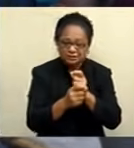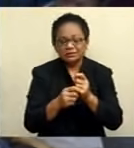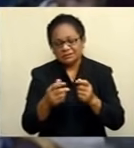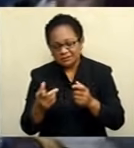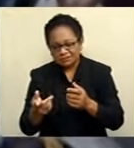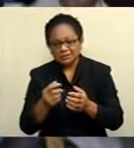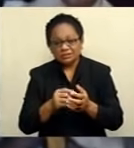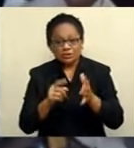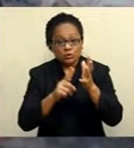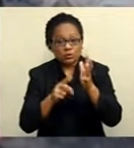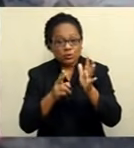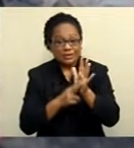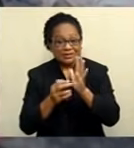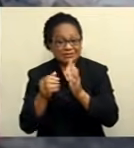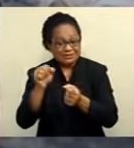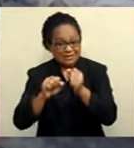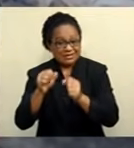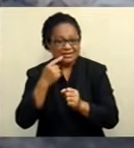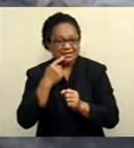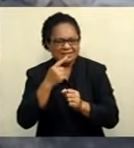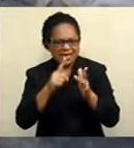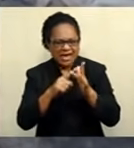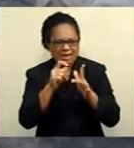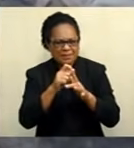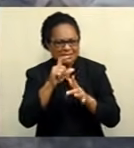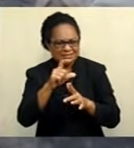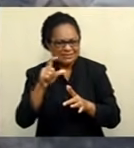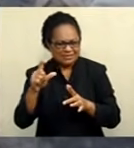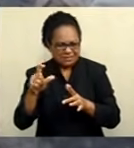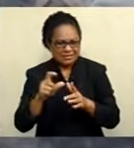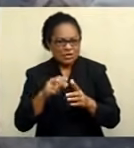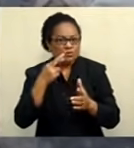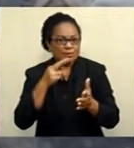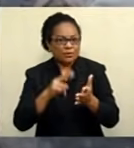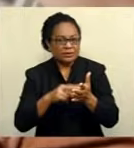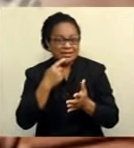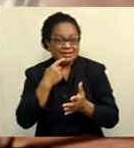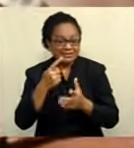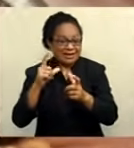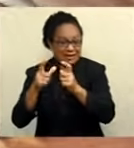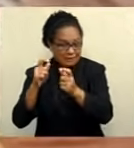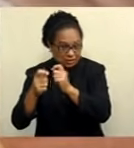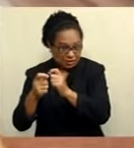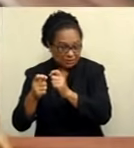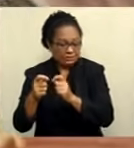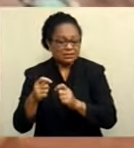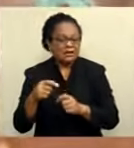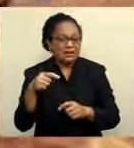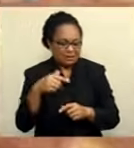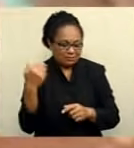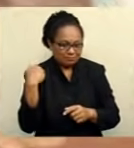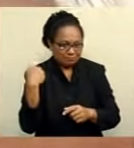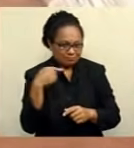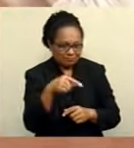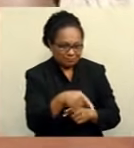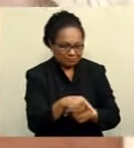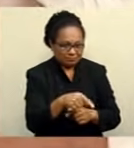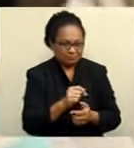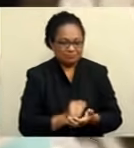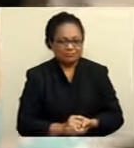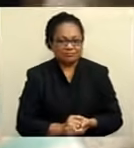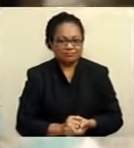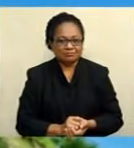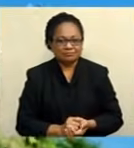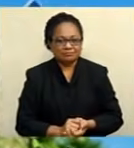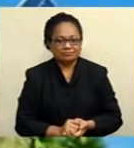experts point to the latest IPCC reports on to draw a direct link between climate change and Madagascar's current aridity